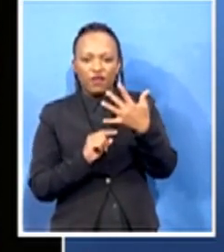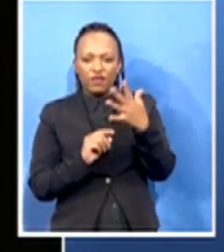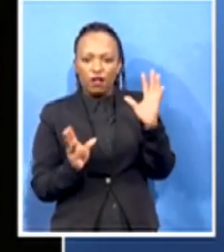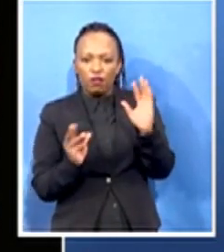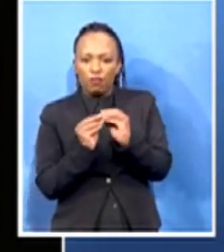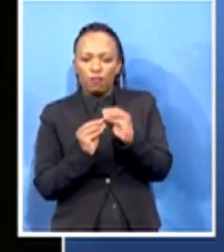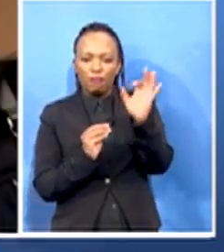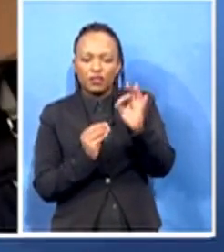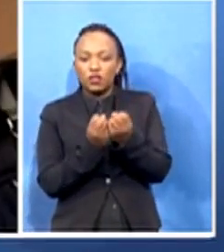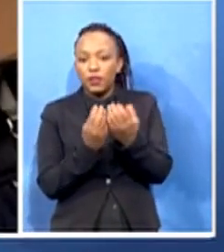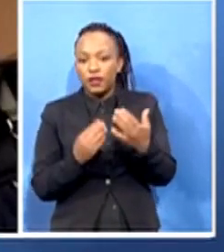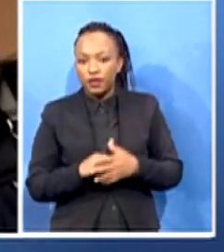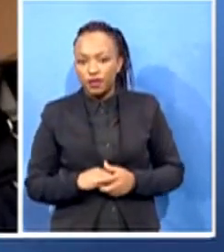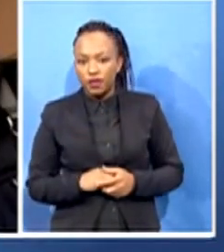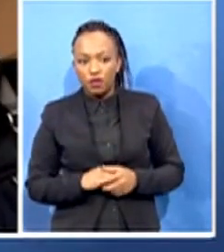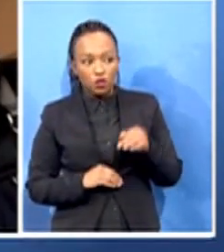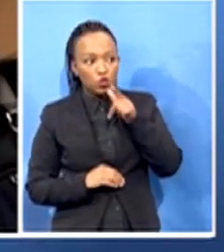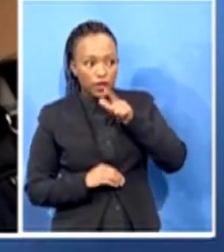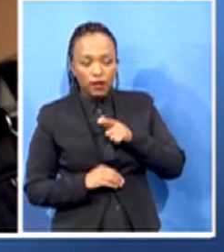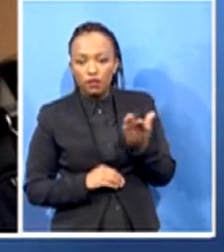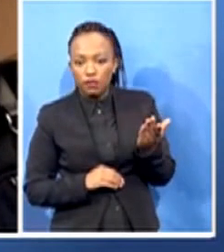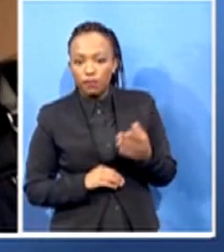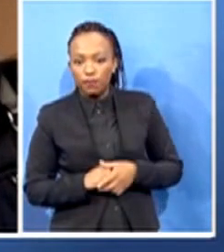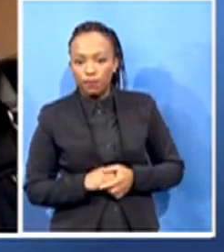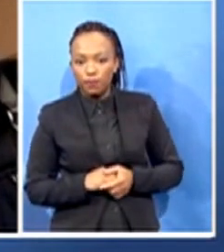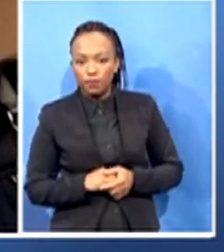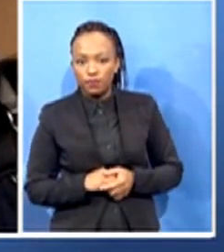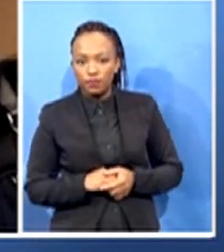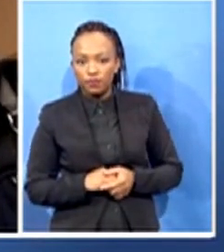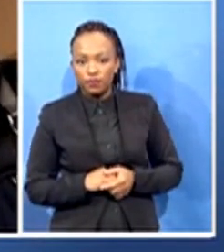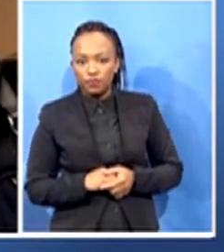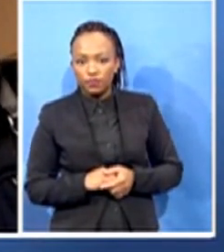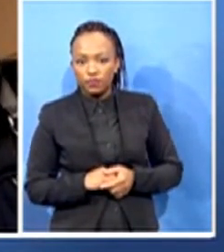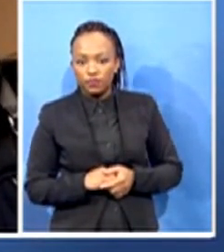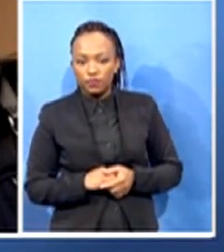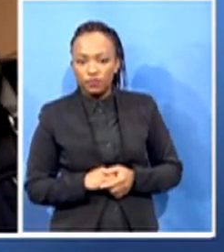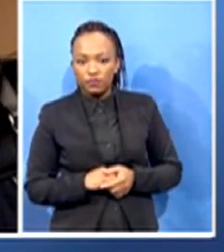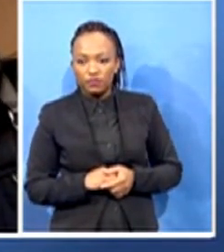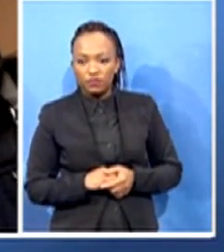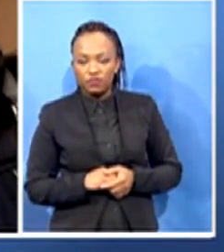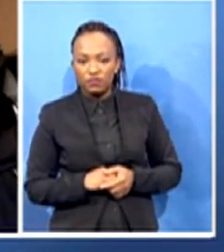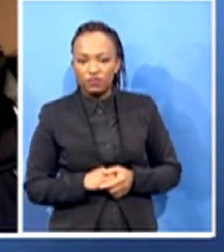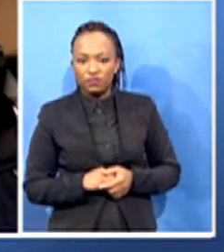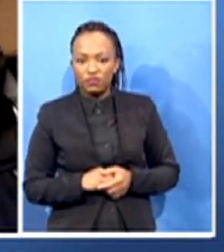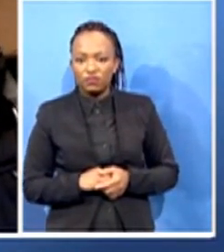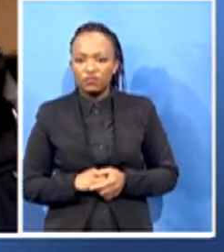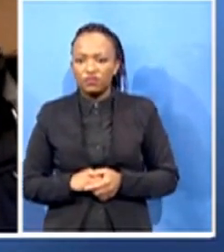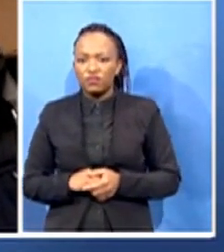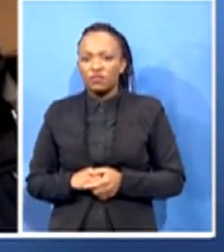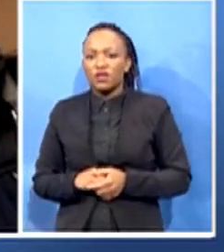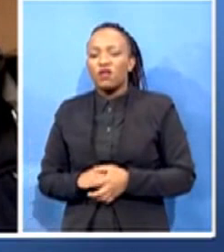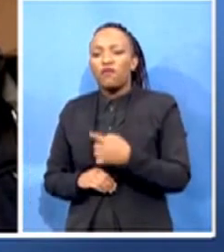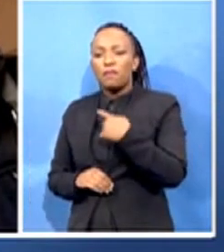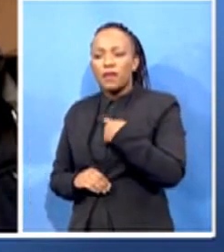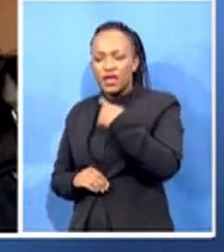me. I'm just thinking that it's a once-off amount. Tell me, are you going to extend? Yeah. Are you going